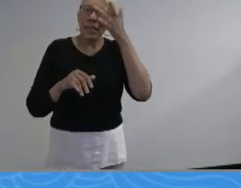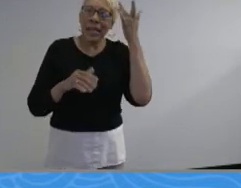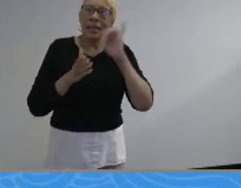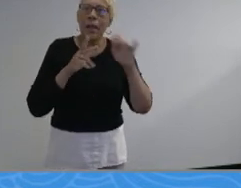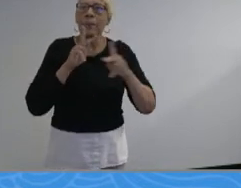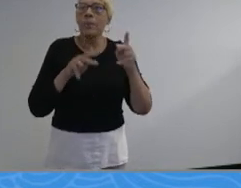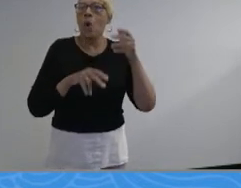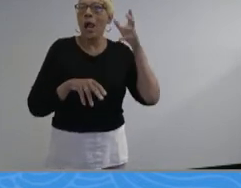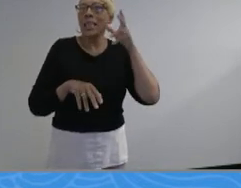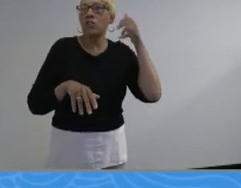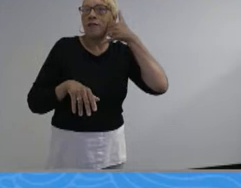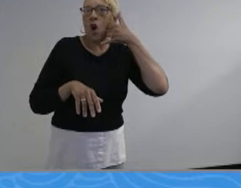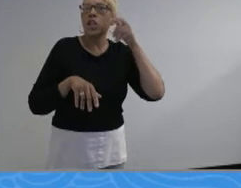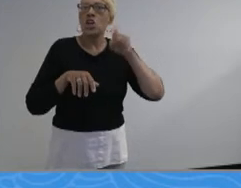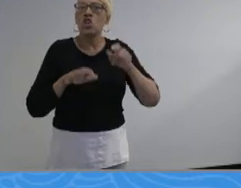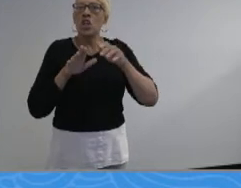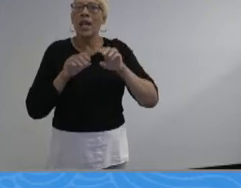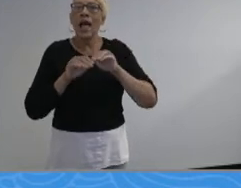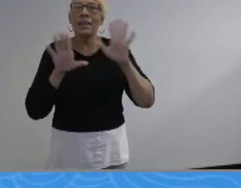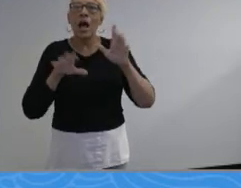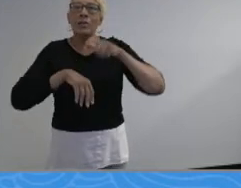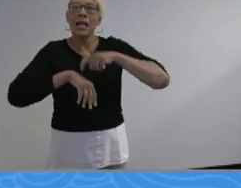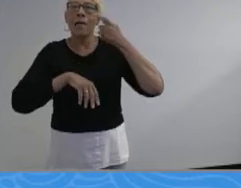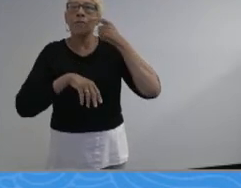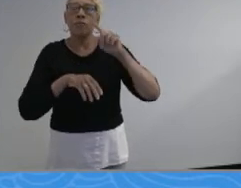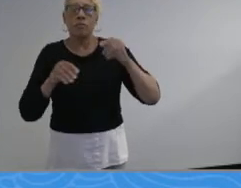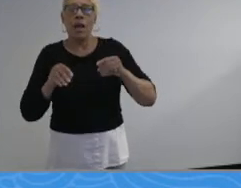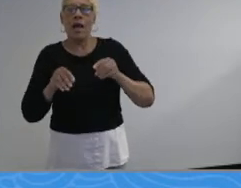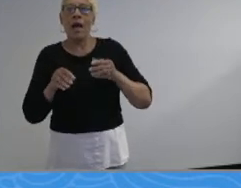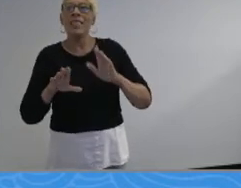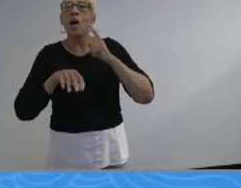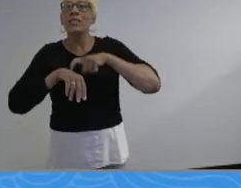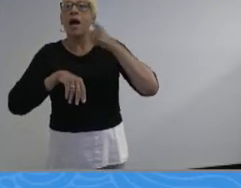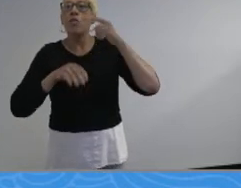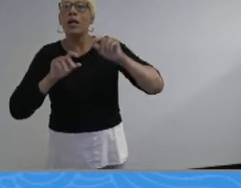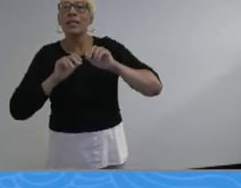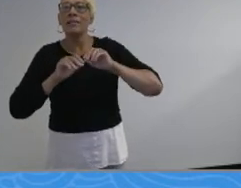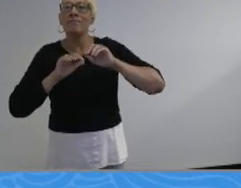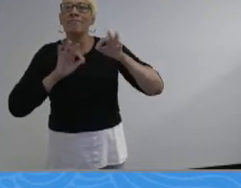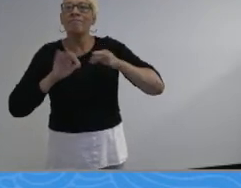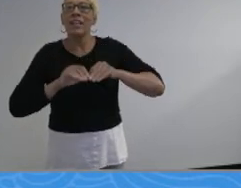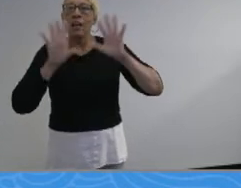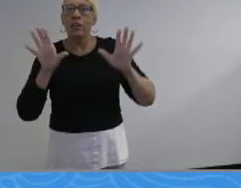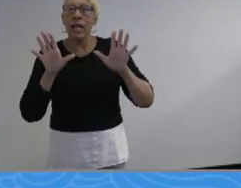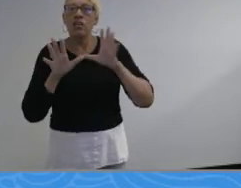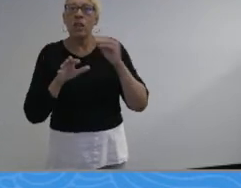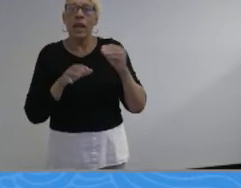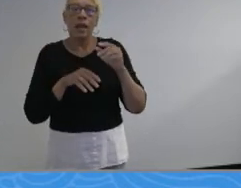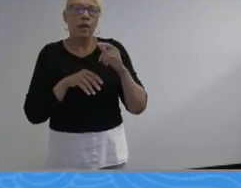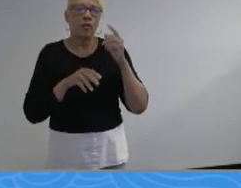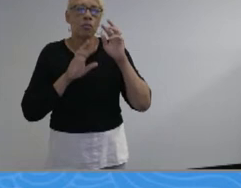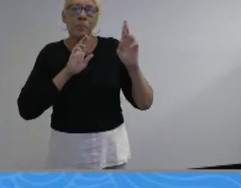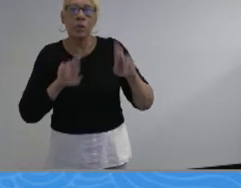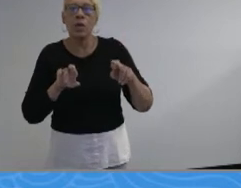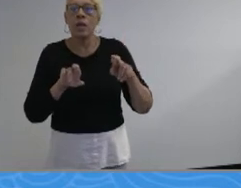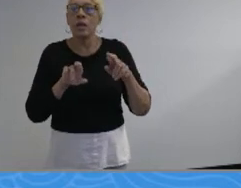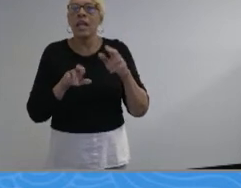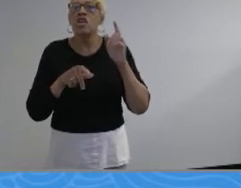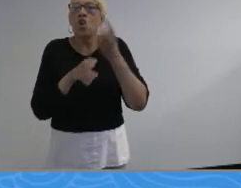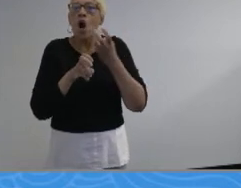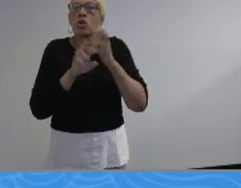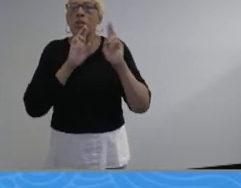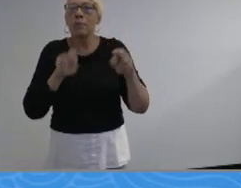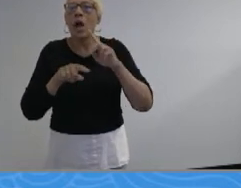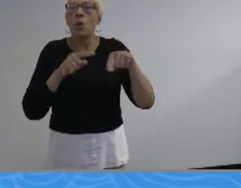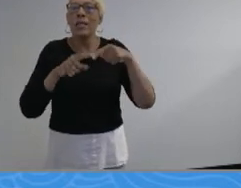The district should allow space for clarification and questions instead of waiting until the end of the presentation when the time to respond is limited.